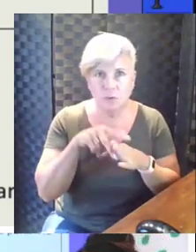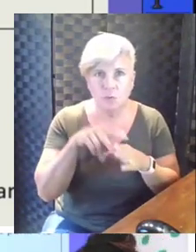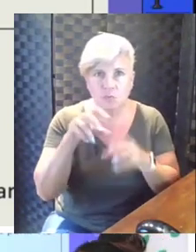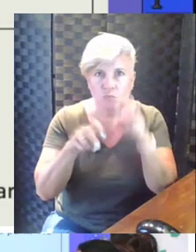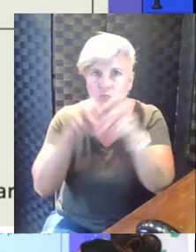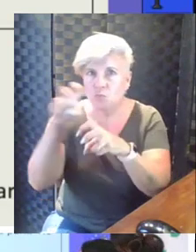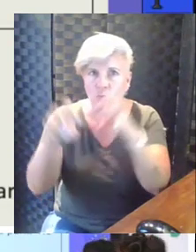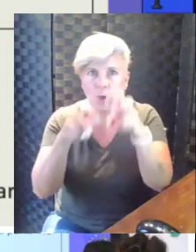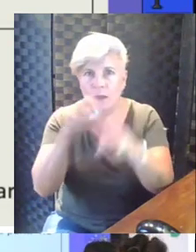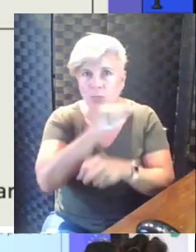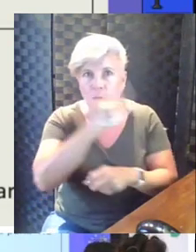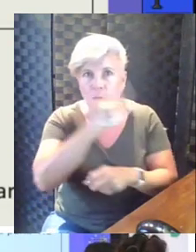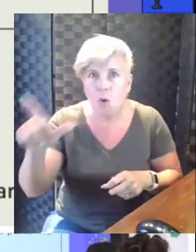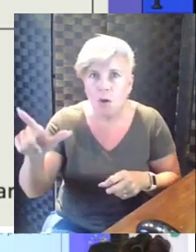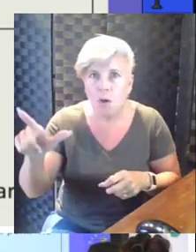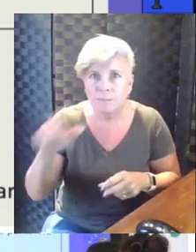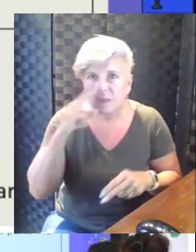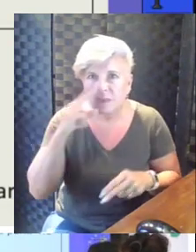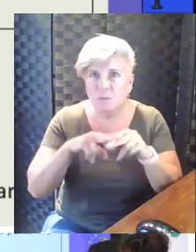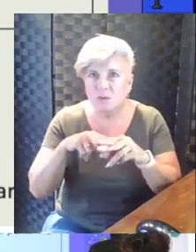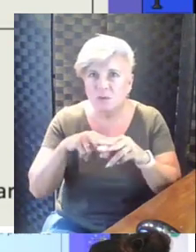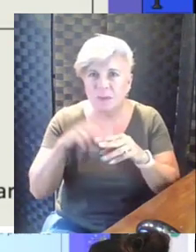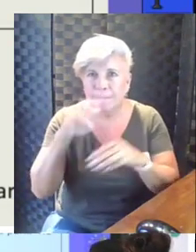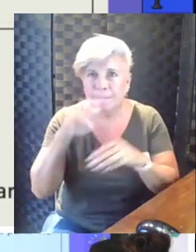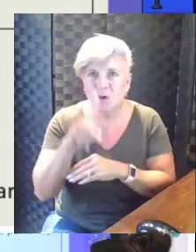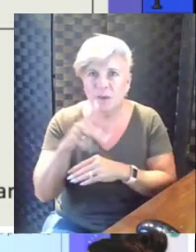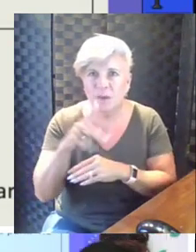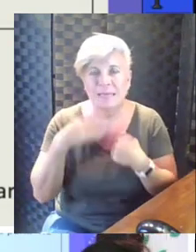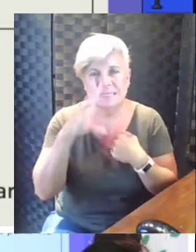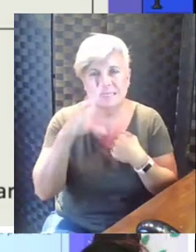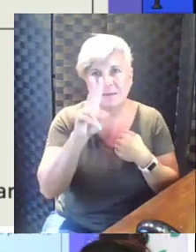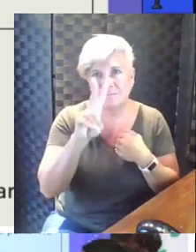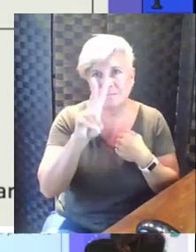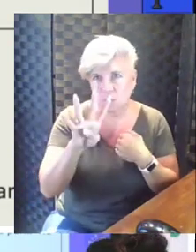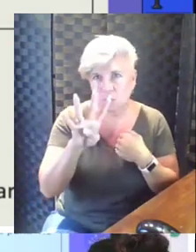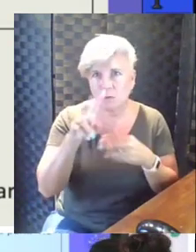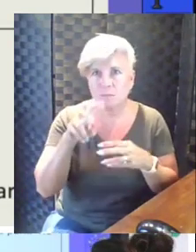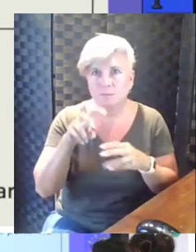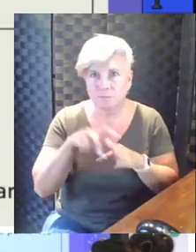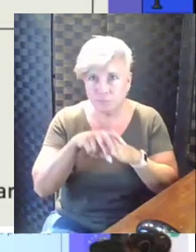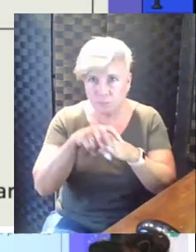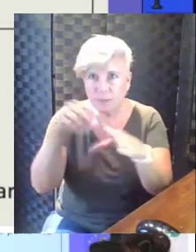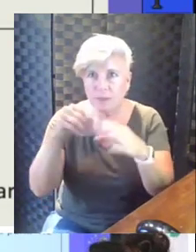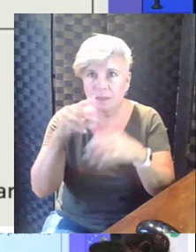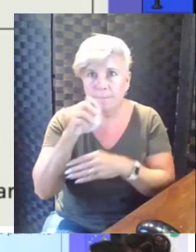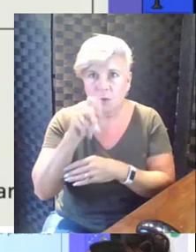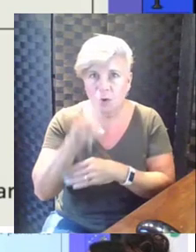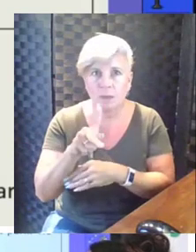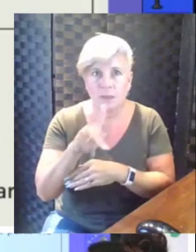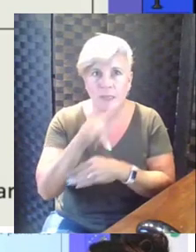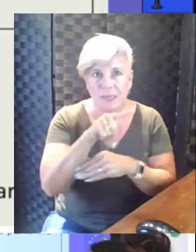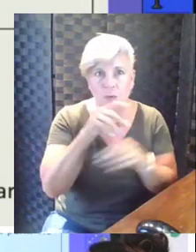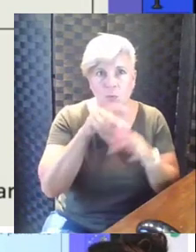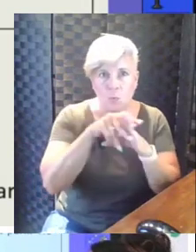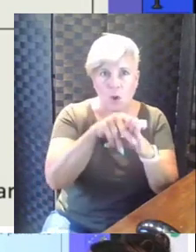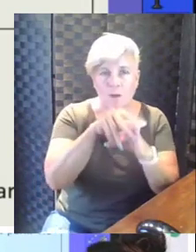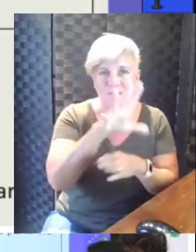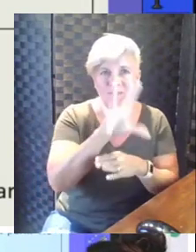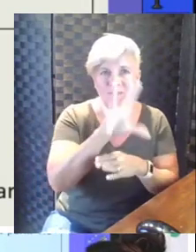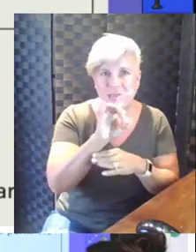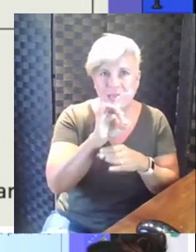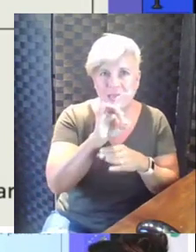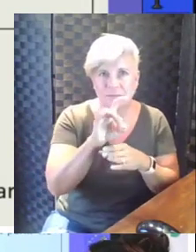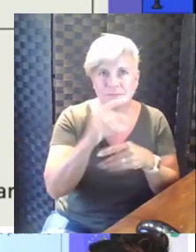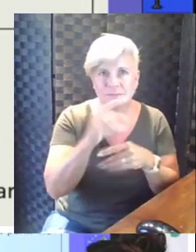at the park. The amusement park has 74 rides in the park. He rode 58 of the rides